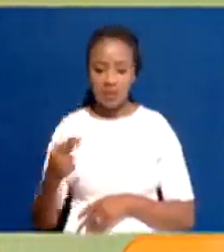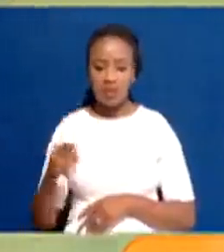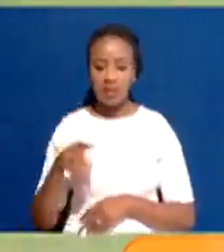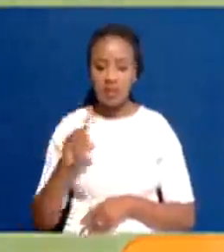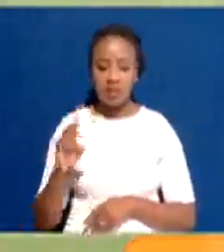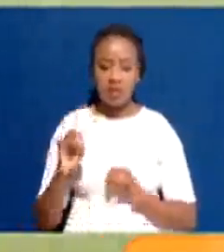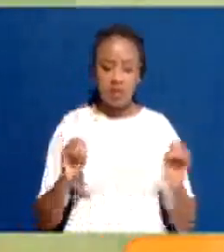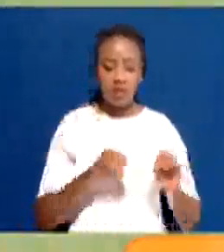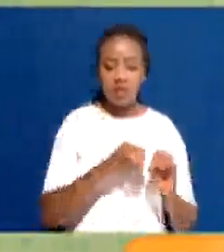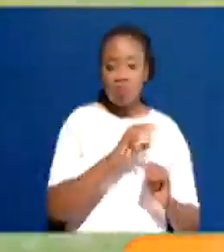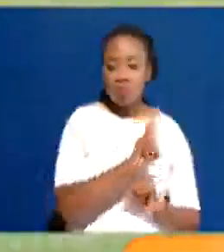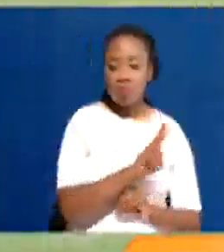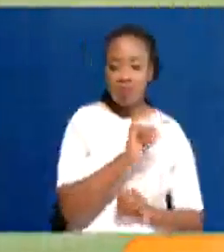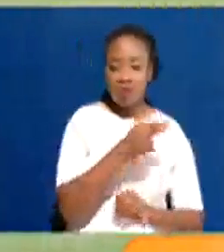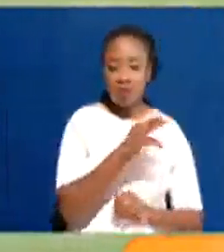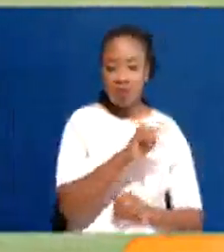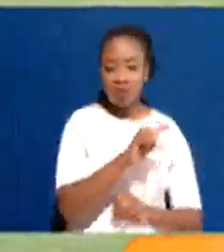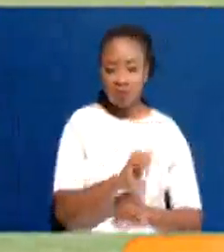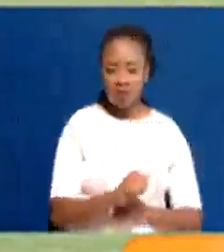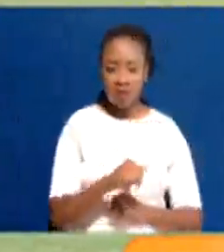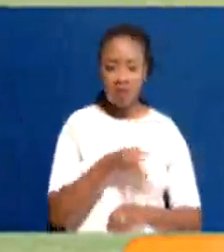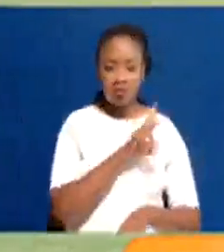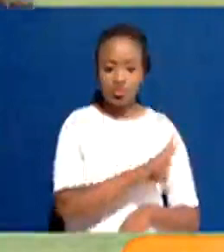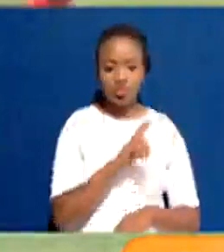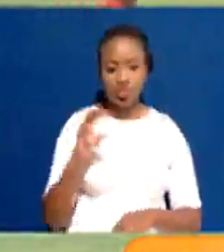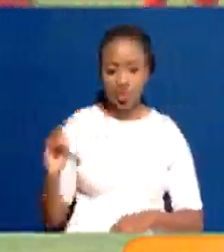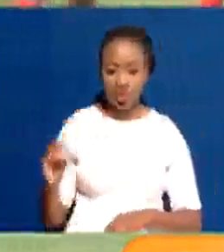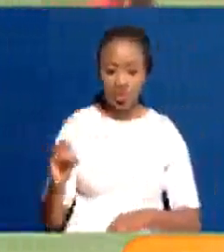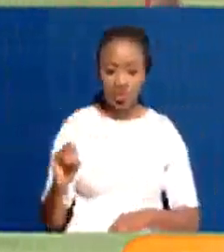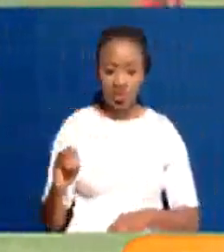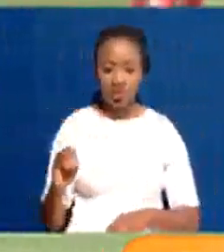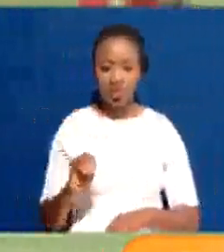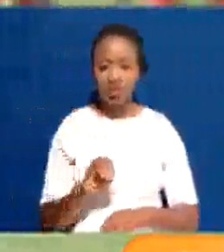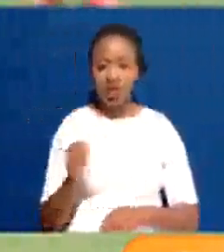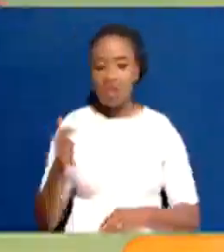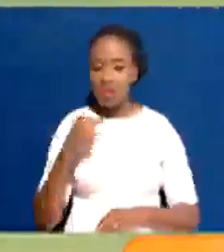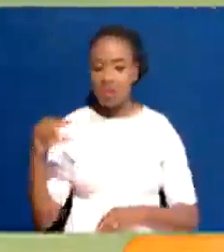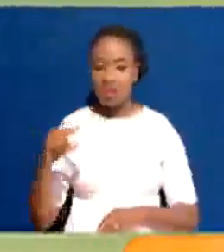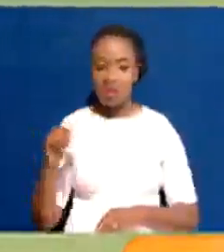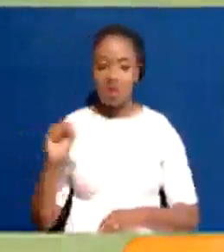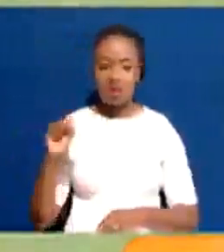champions Vihiga Queens secured a 2-0 win over Gaspo.